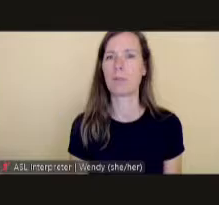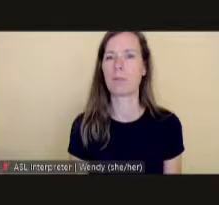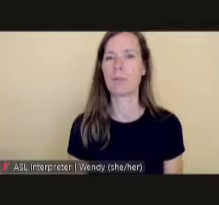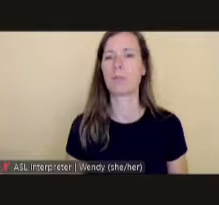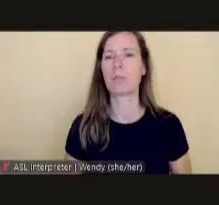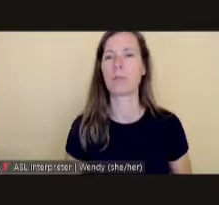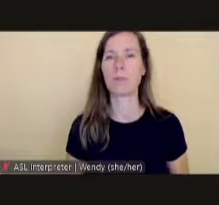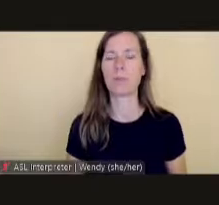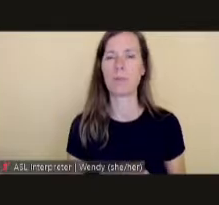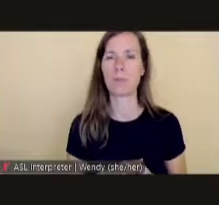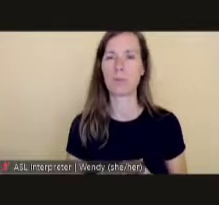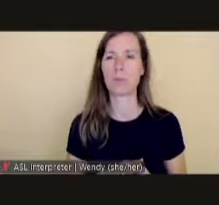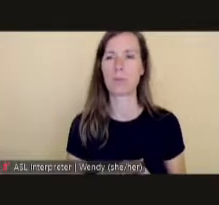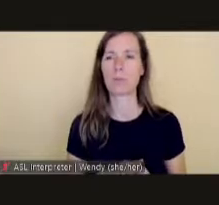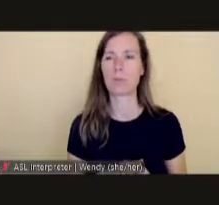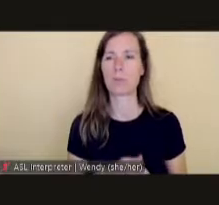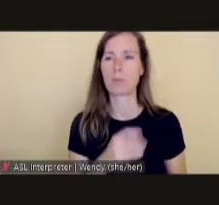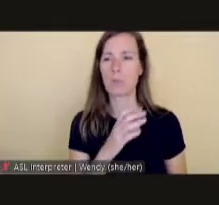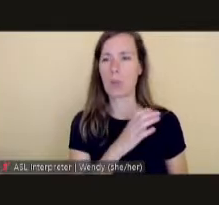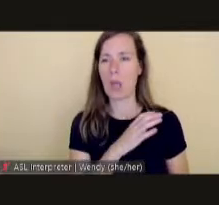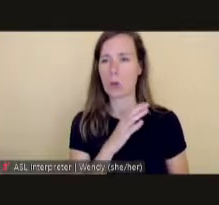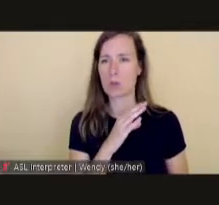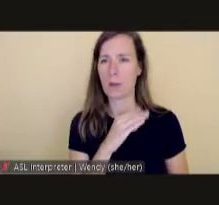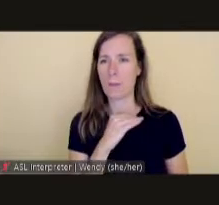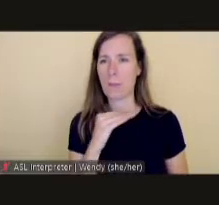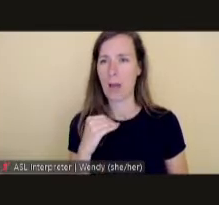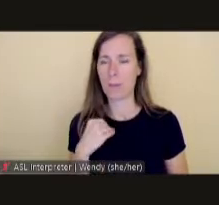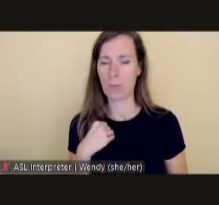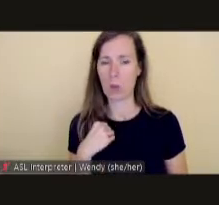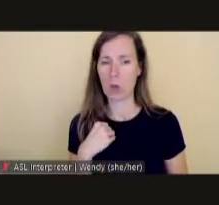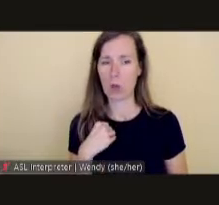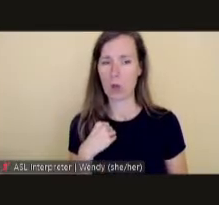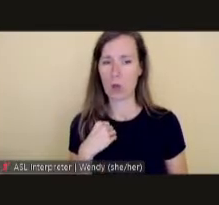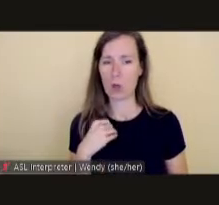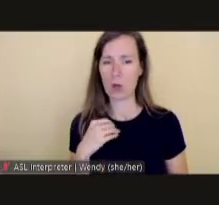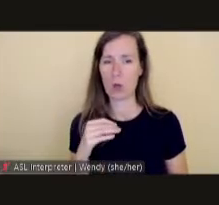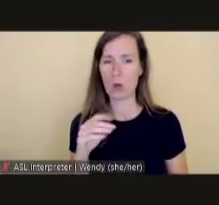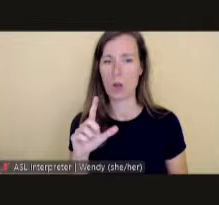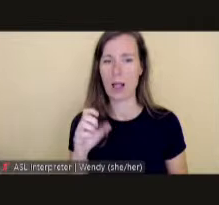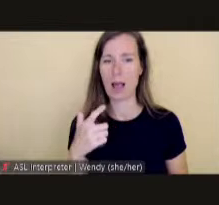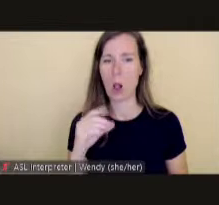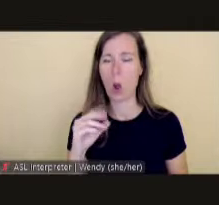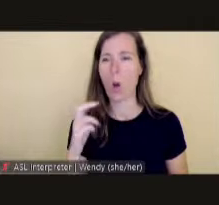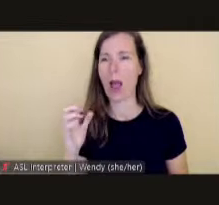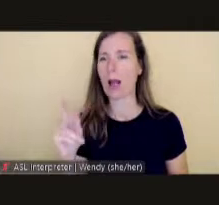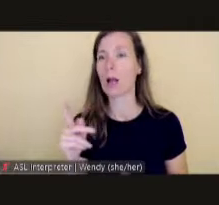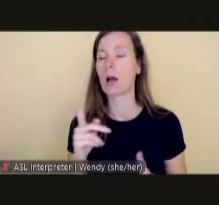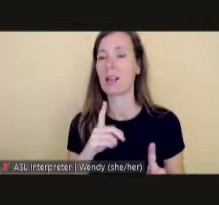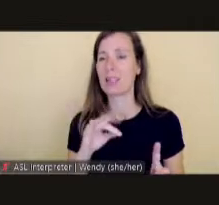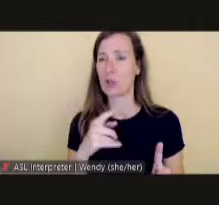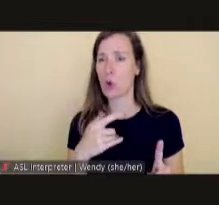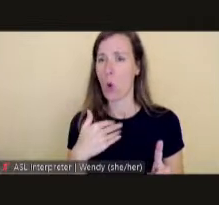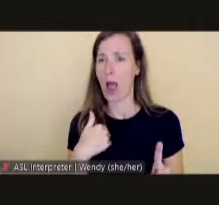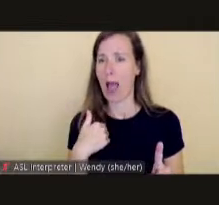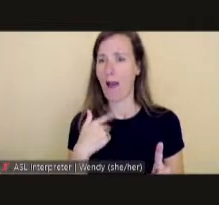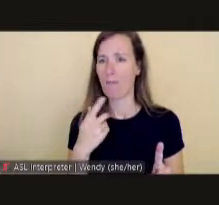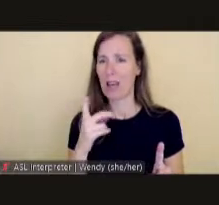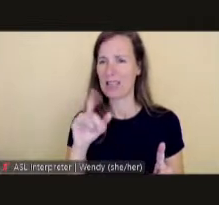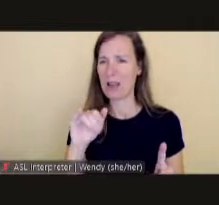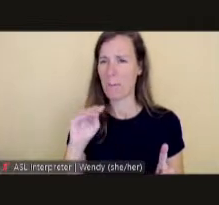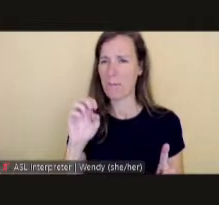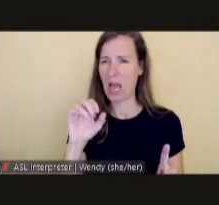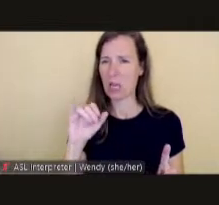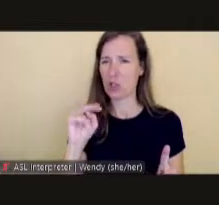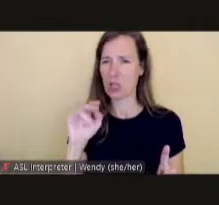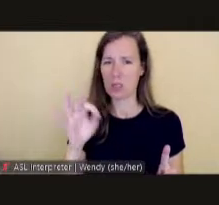the breakdown dimensions of that 36 feet as to how much the aprons are, or the driveway